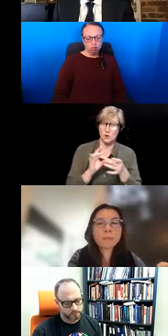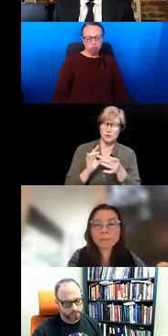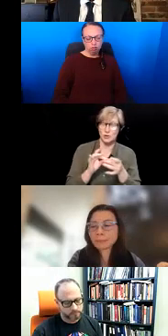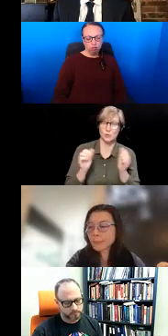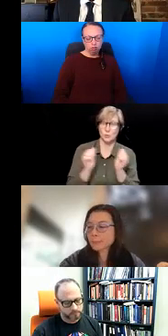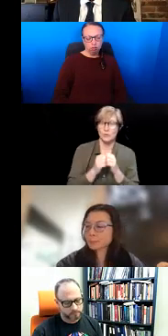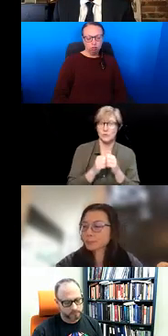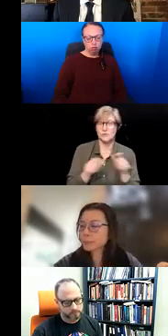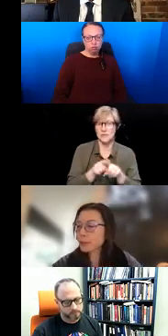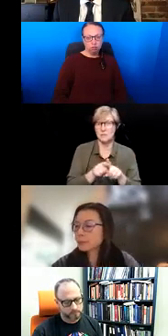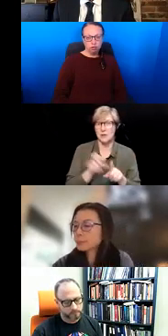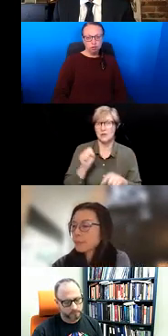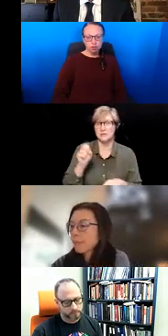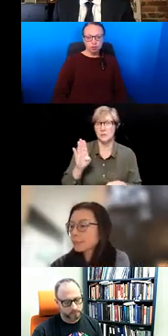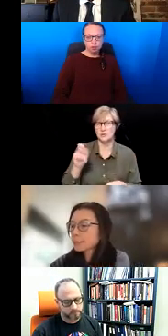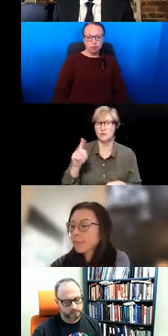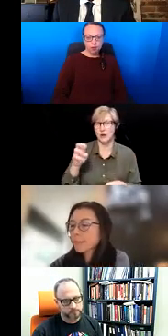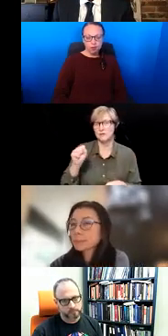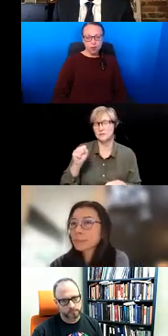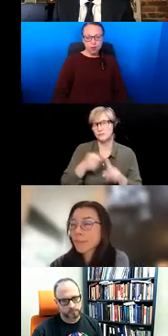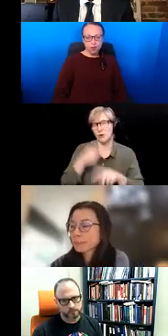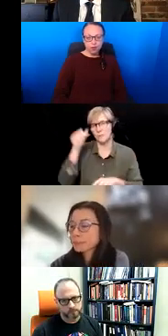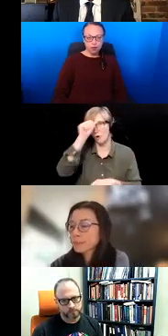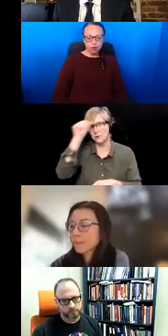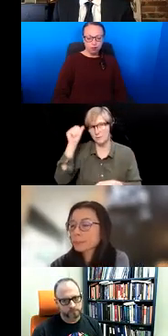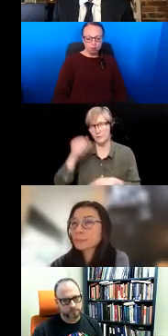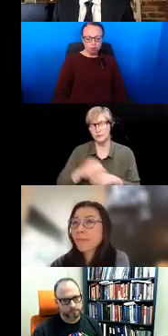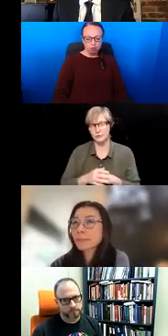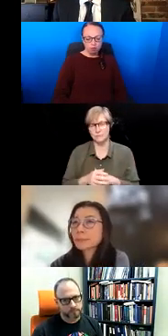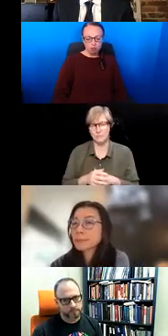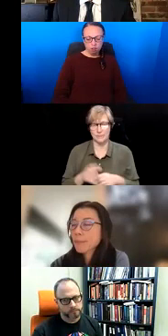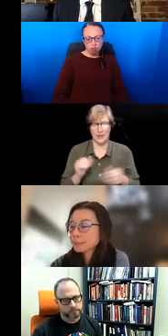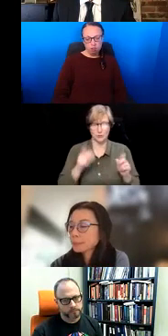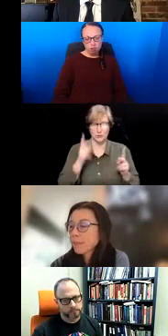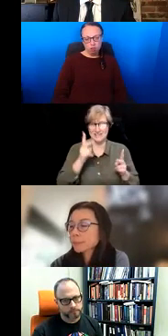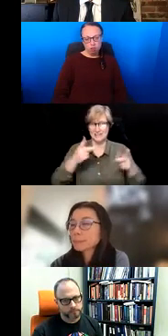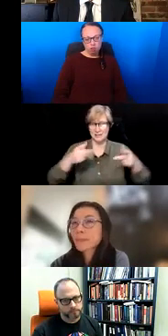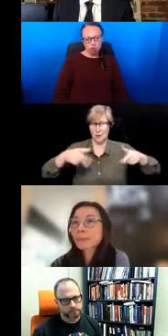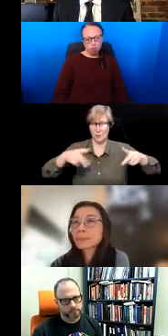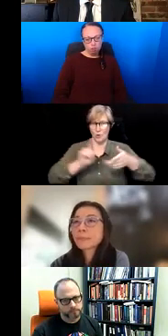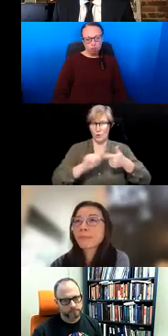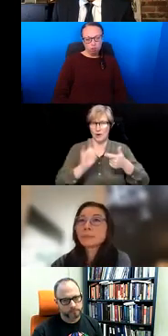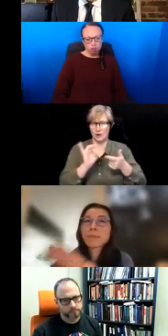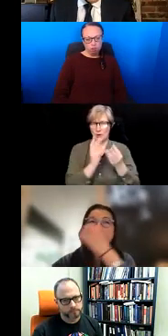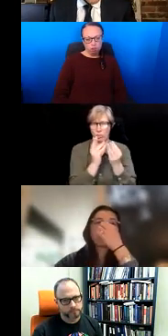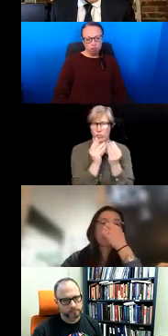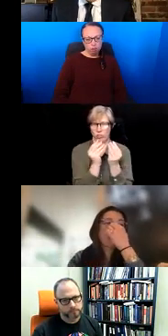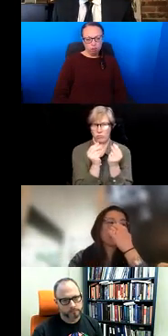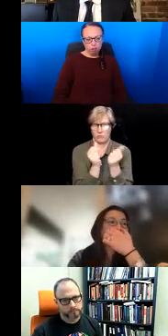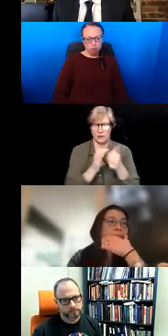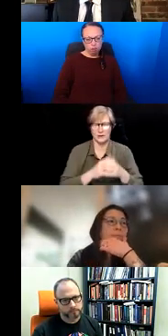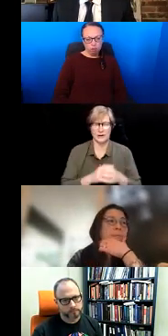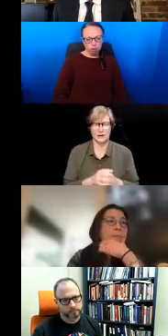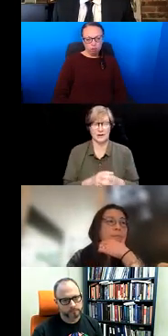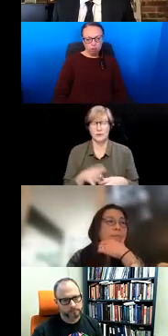pathological substrates as Alzheimer's disease. It's represented here in the purple where the atrophy is. So, you